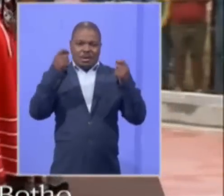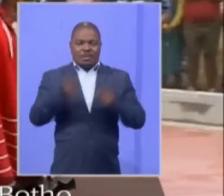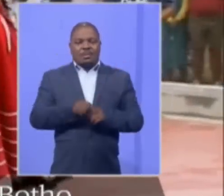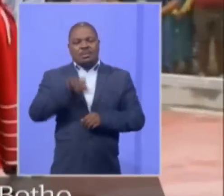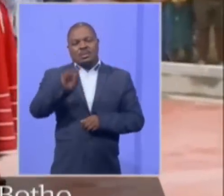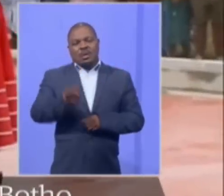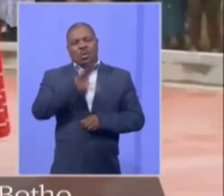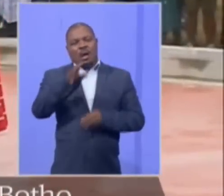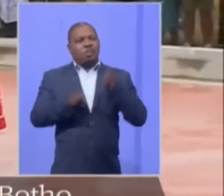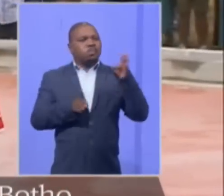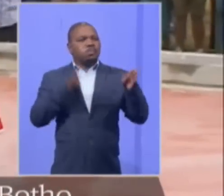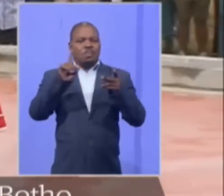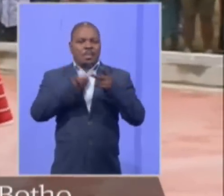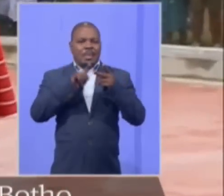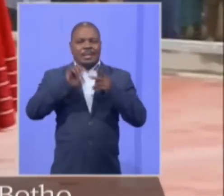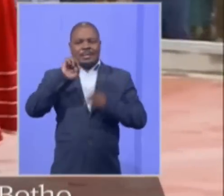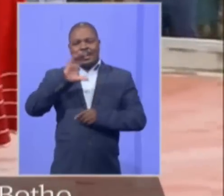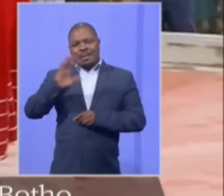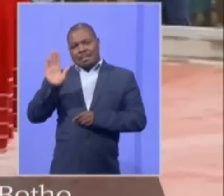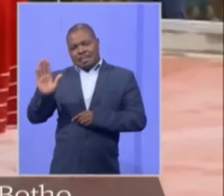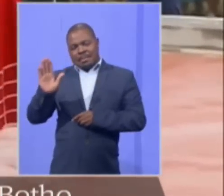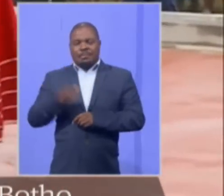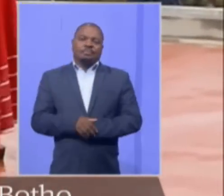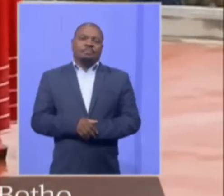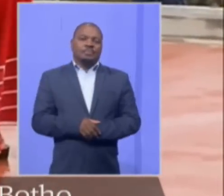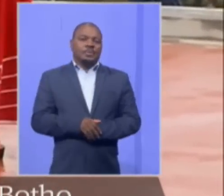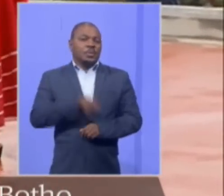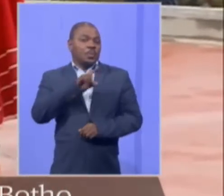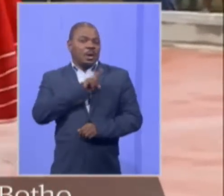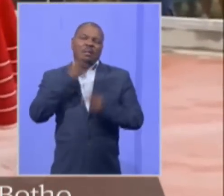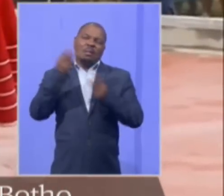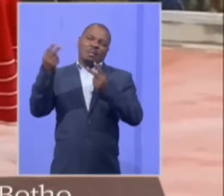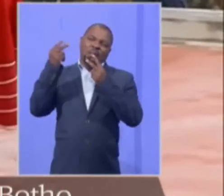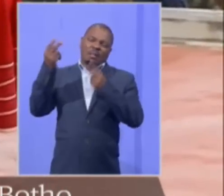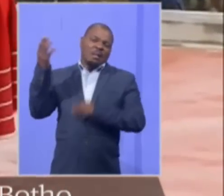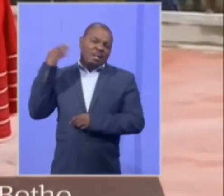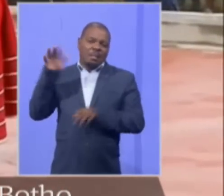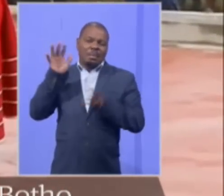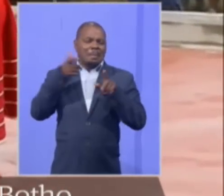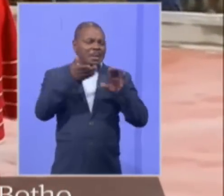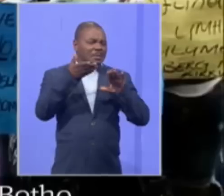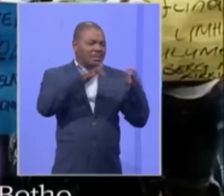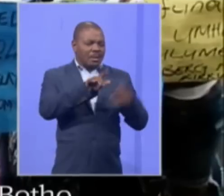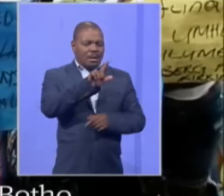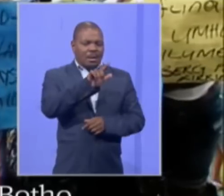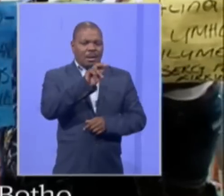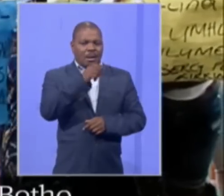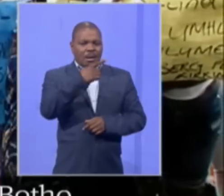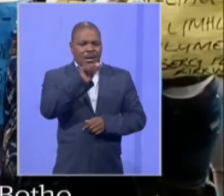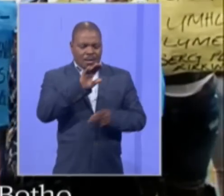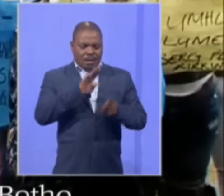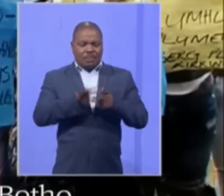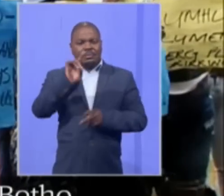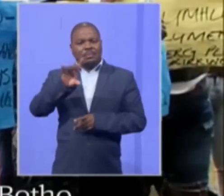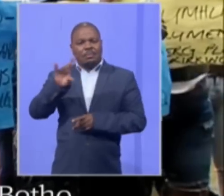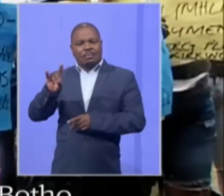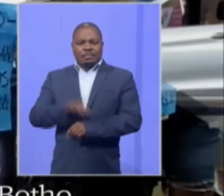swerwe ka Kapa Bohlabela le dikarolong tše dingwe tša naga ge go gopolwa dipolao tša batho ka bontši ka Langa le